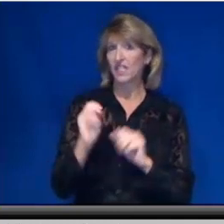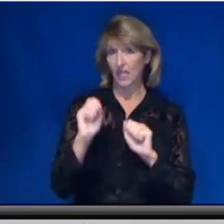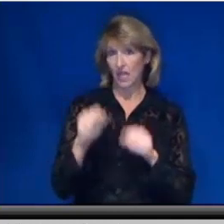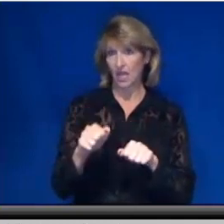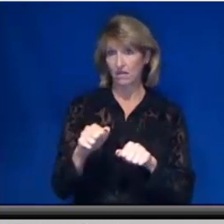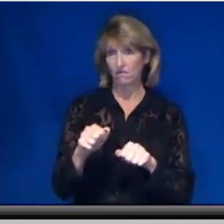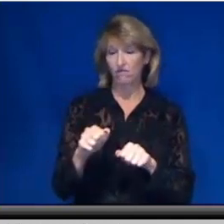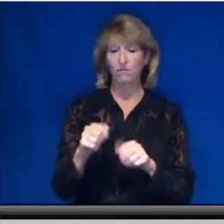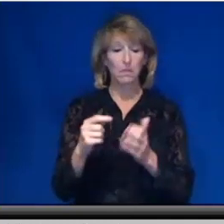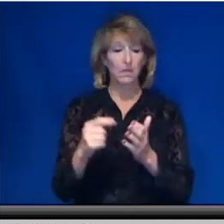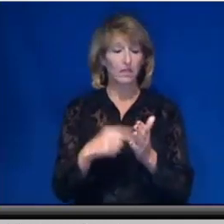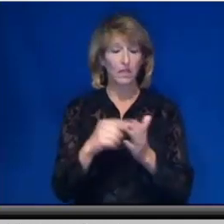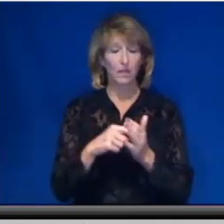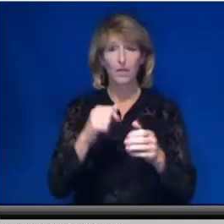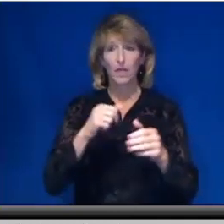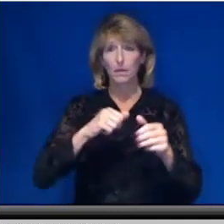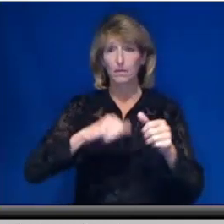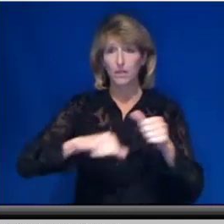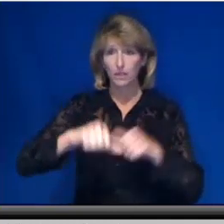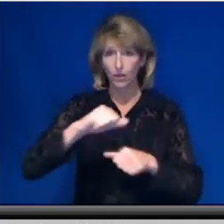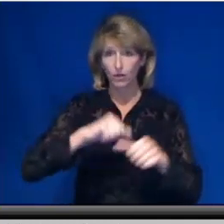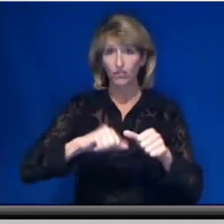There can be a genetic factor.